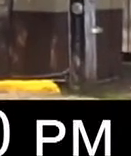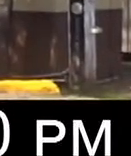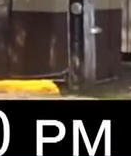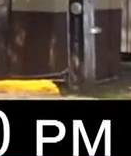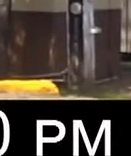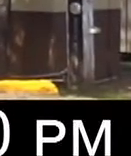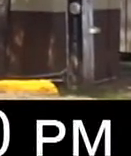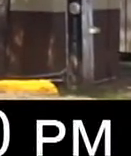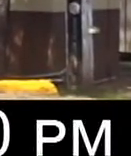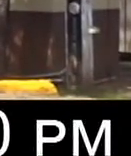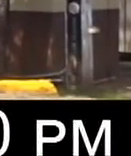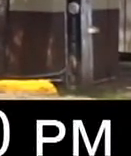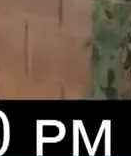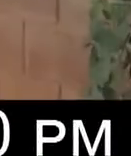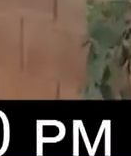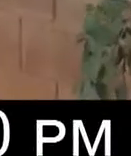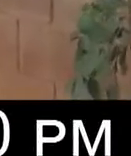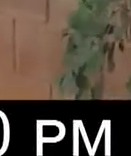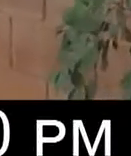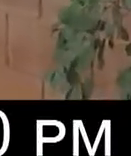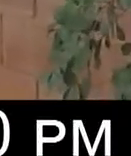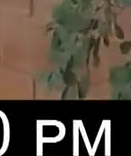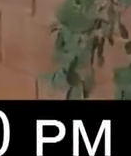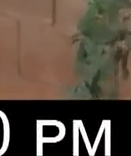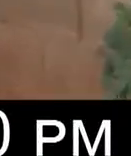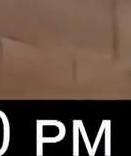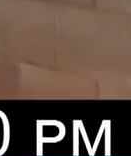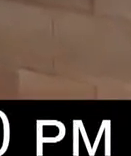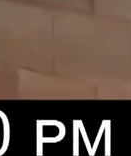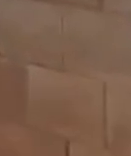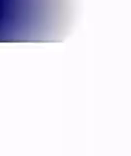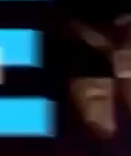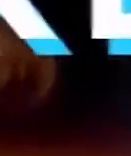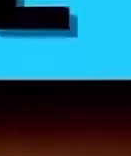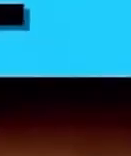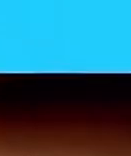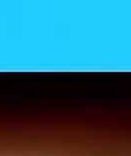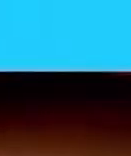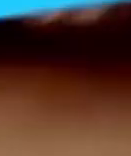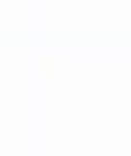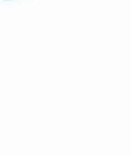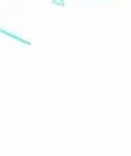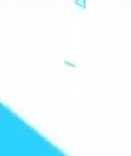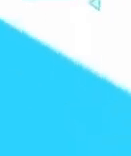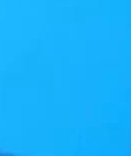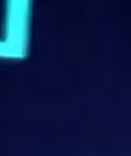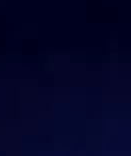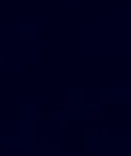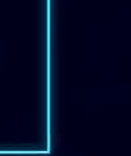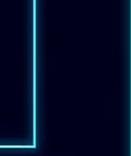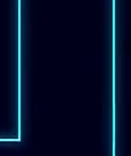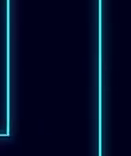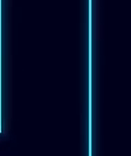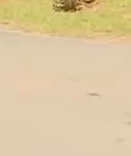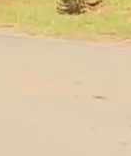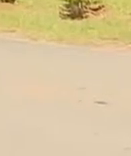Can they do it? Will they crumble under the pressure? Find out in the brand new season of